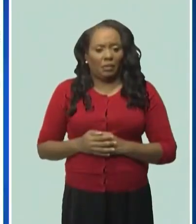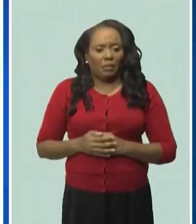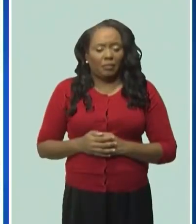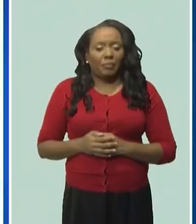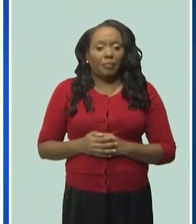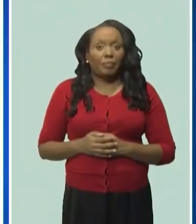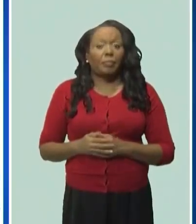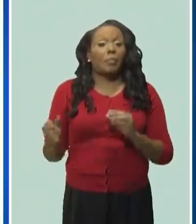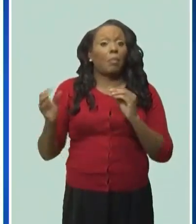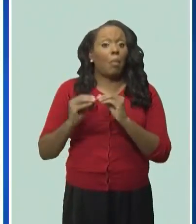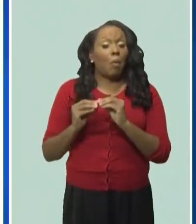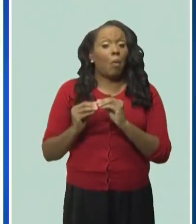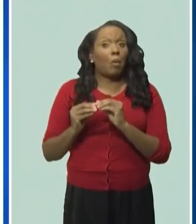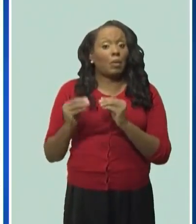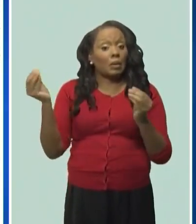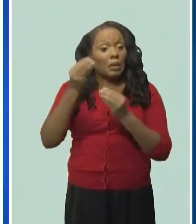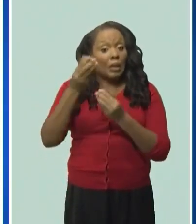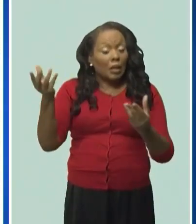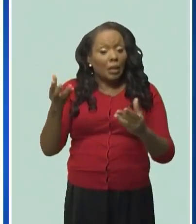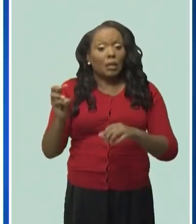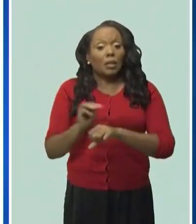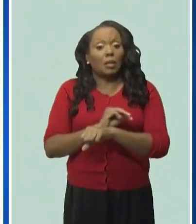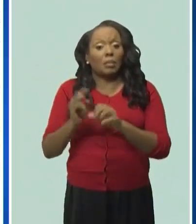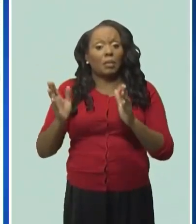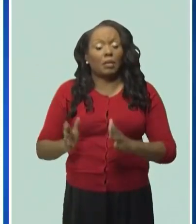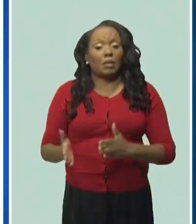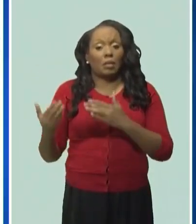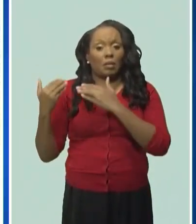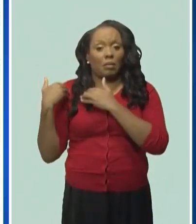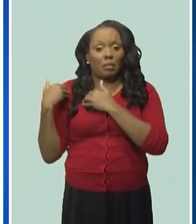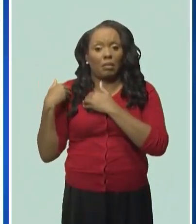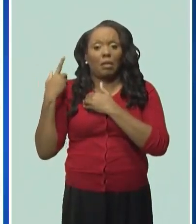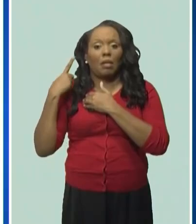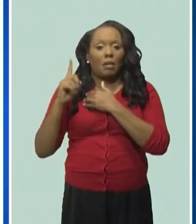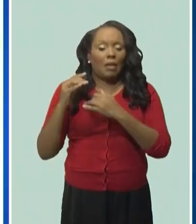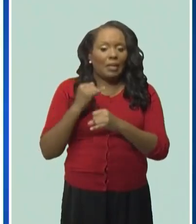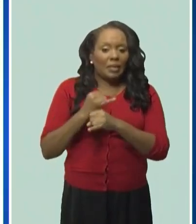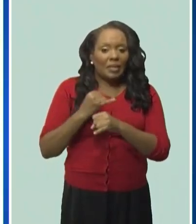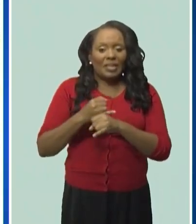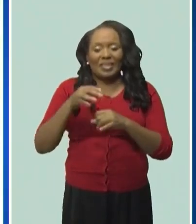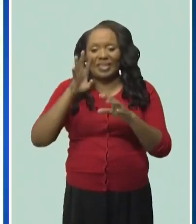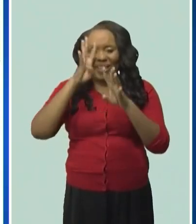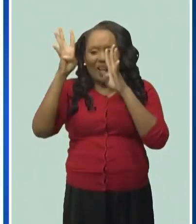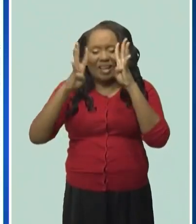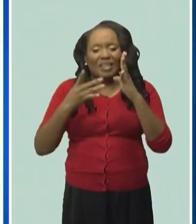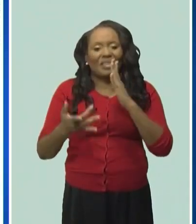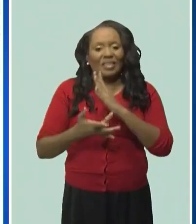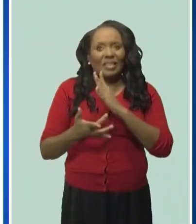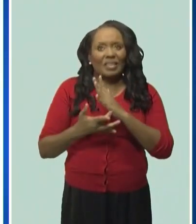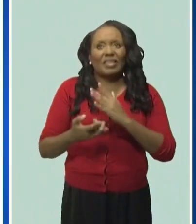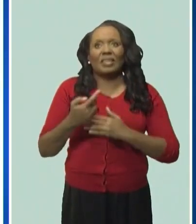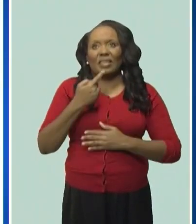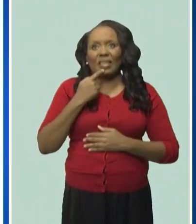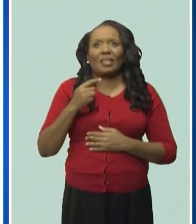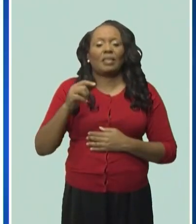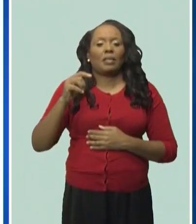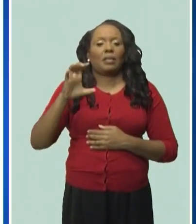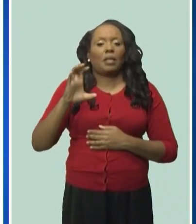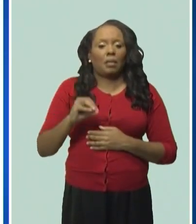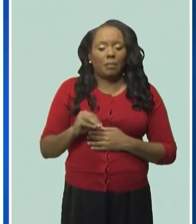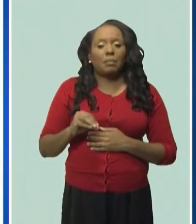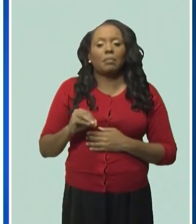further development today, Minister of Industry, Innovation, Science and Technology, Marcia Cattle, confirmed the company has